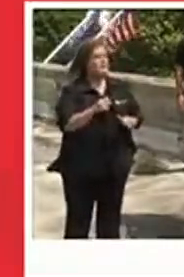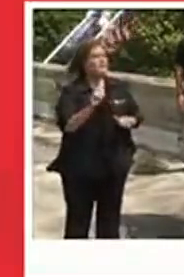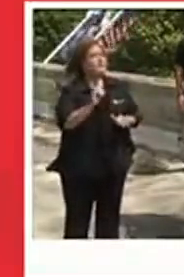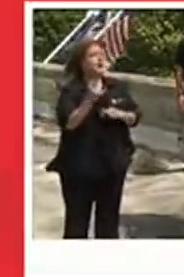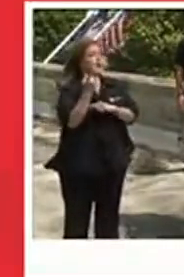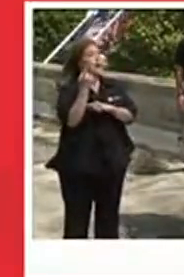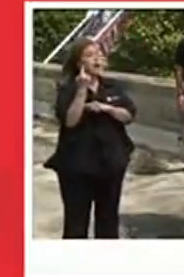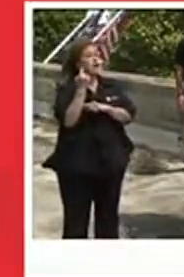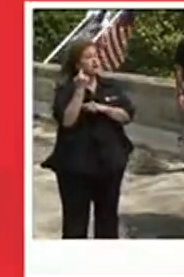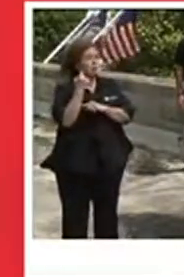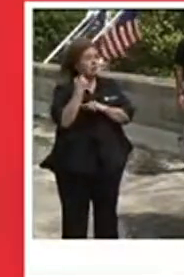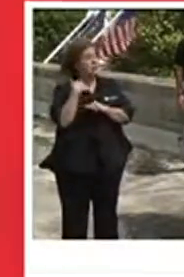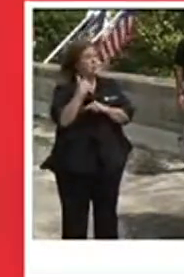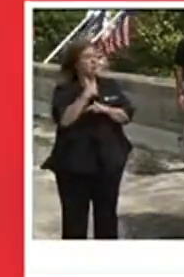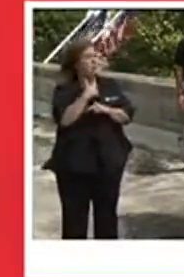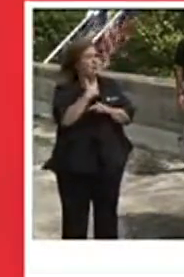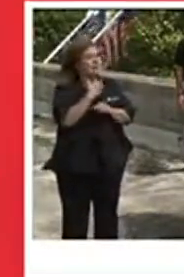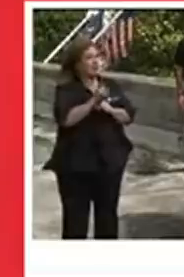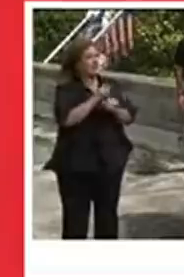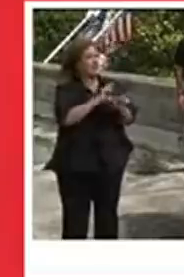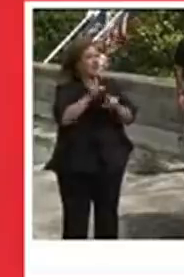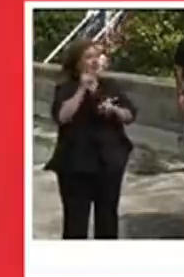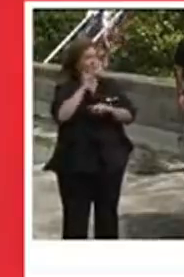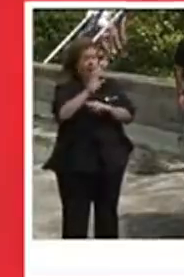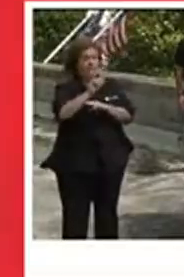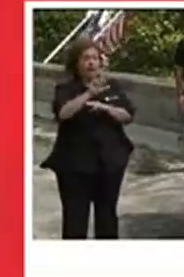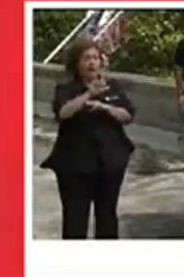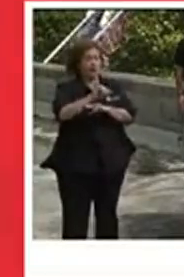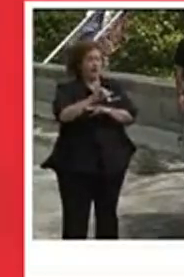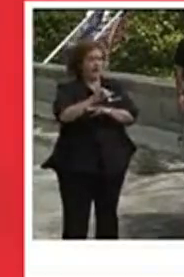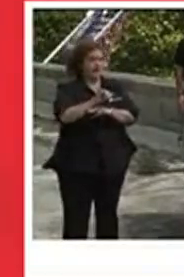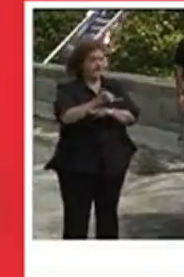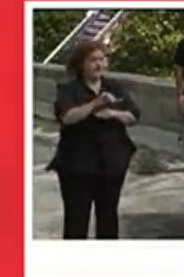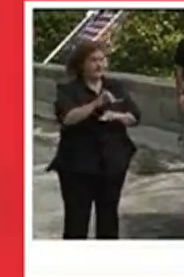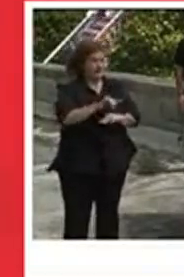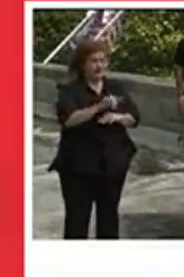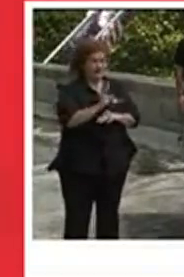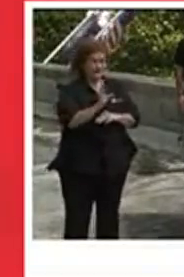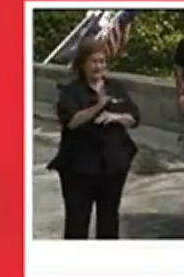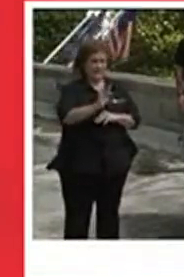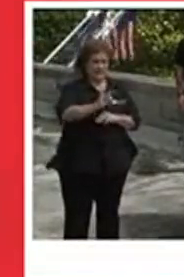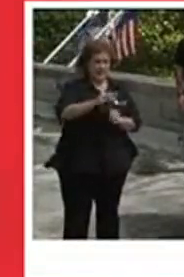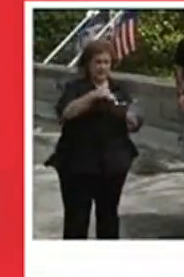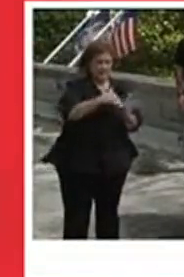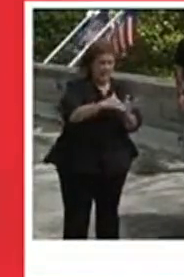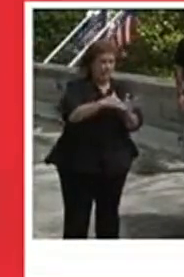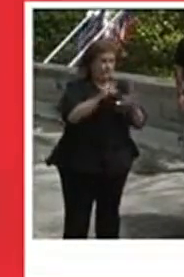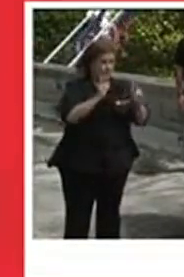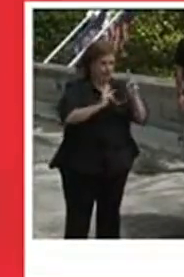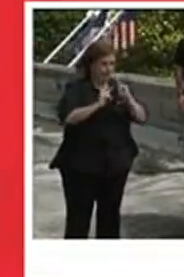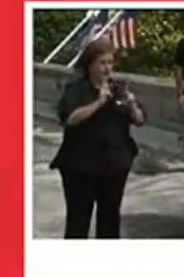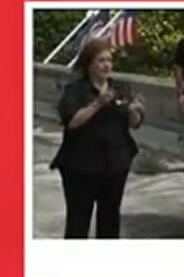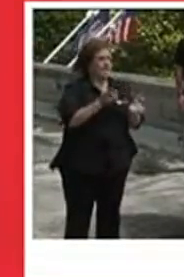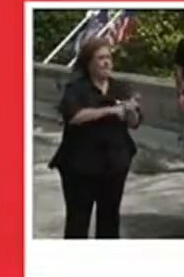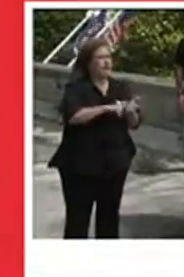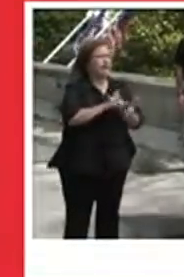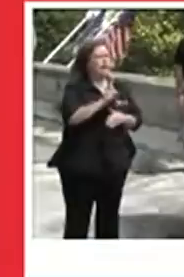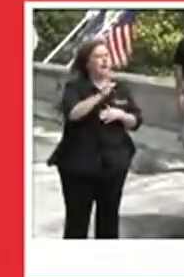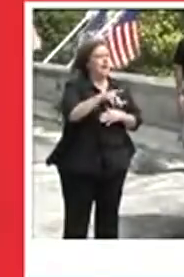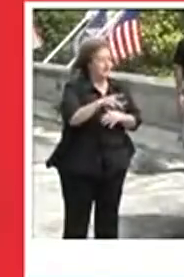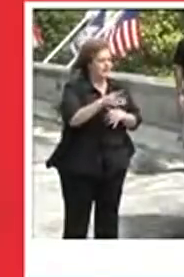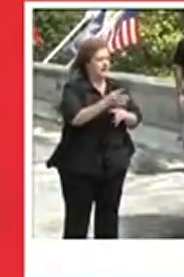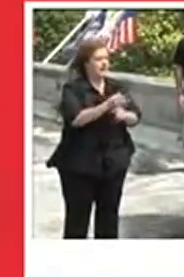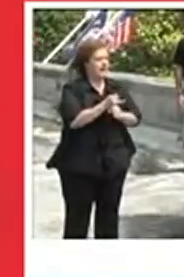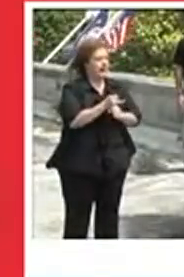last year as we were preparing for Barry, and an upward of 68,000 residents signed up to receive